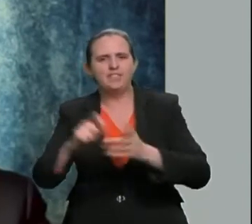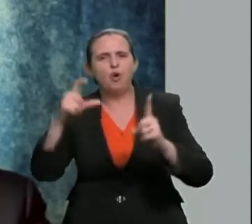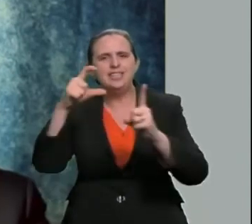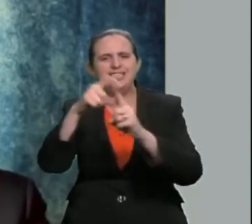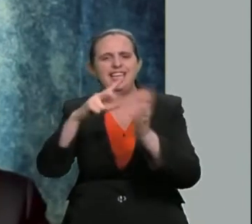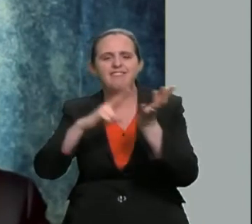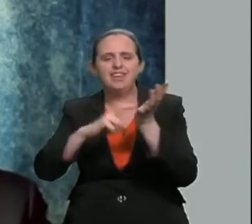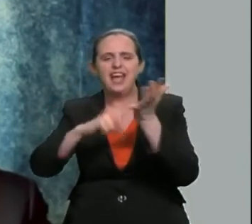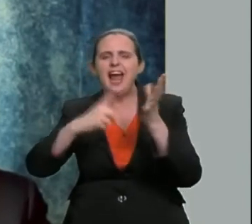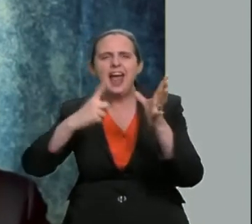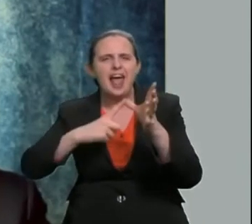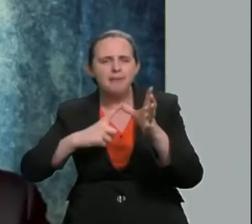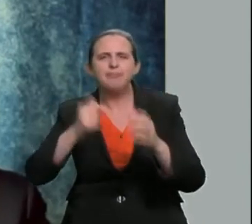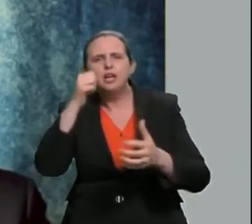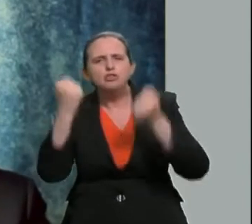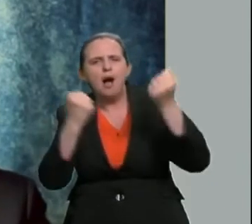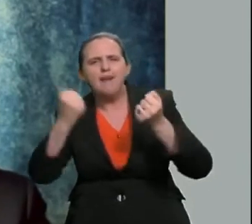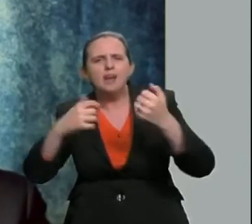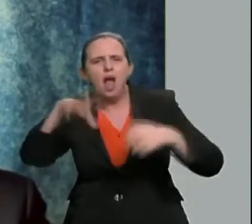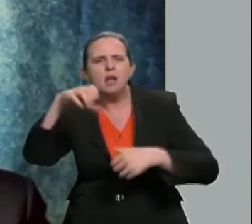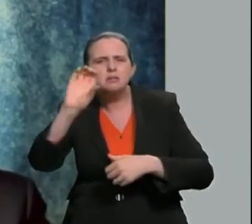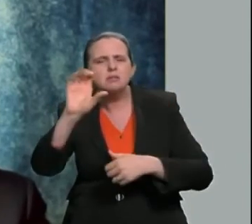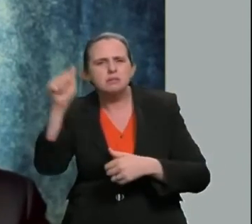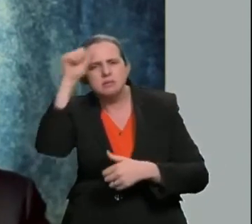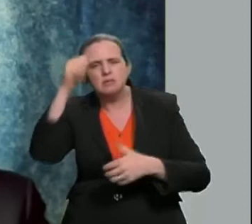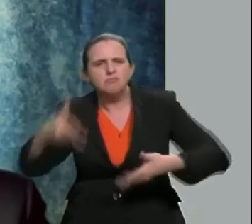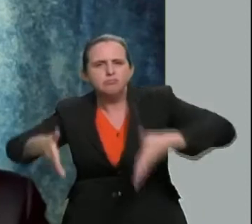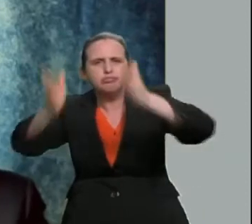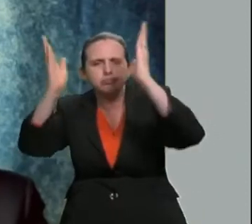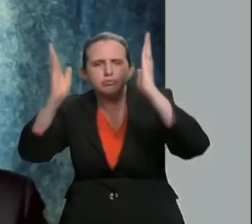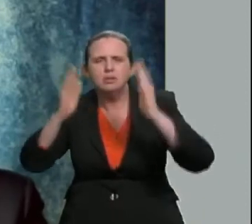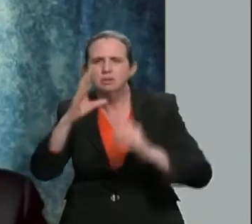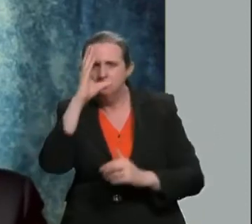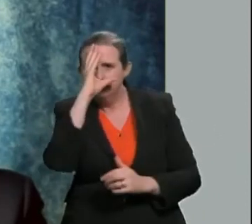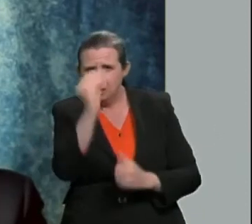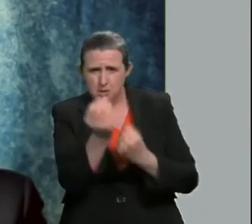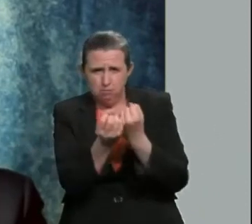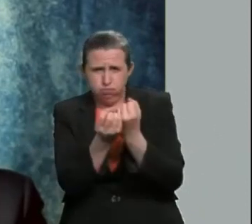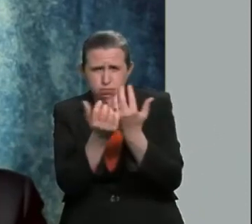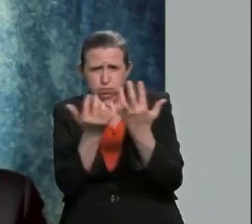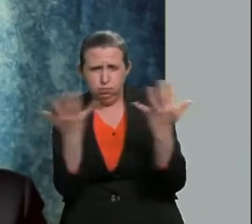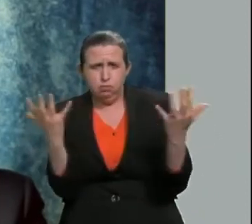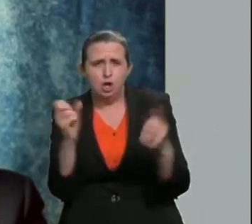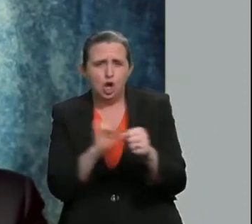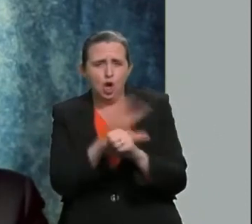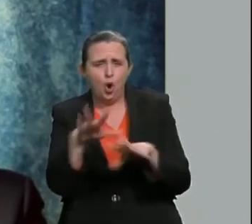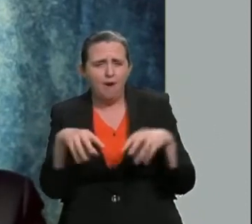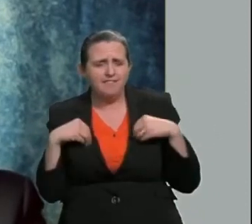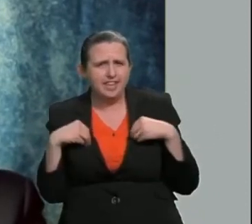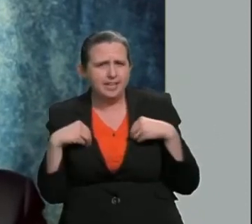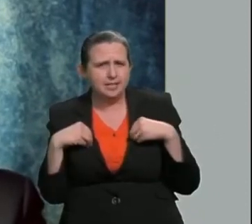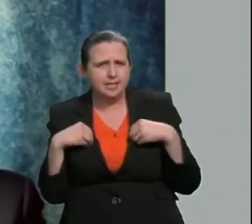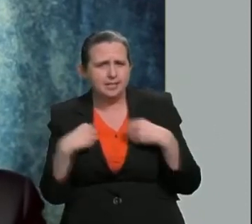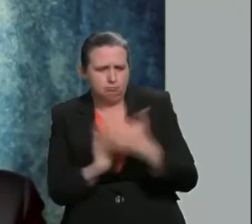since last September, when the Prime Minister told us, at Prime Minister's Question Time, all staff who can work from